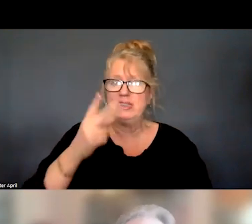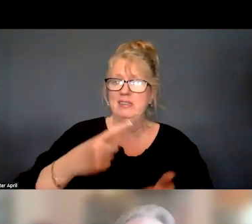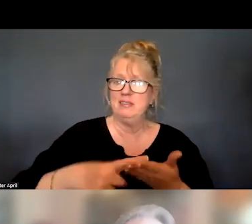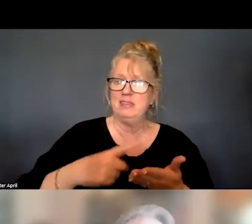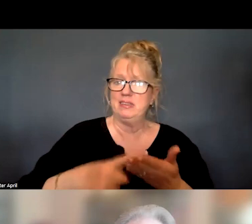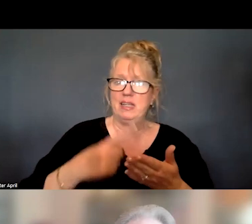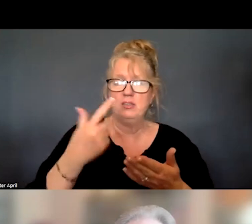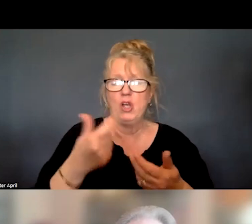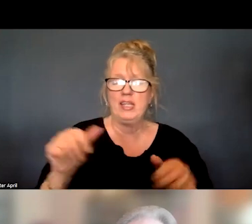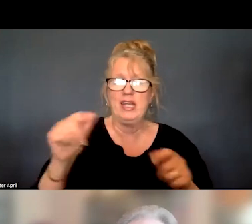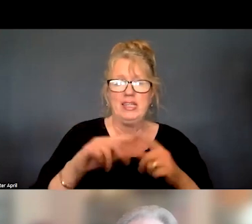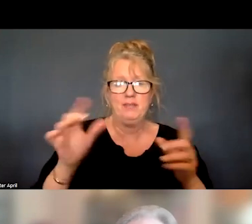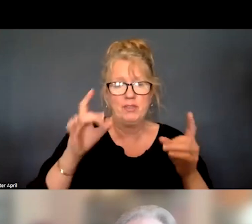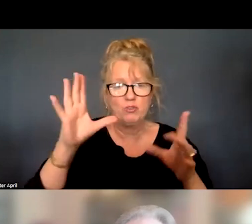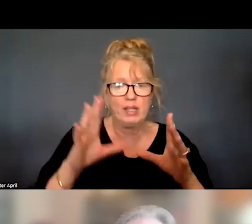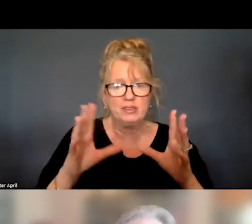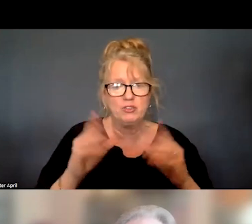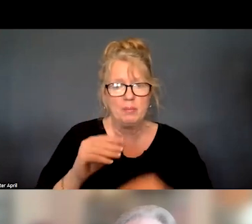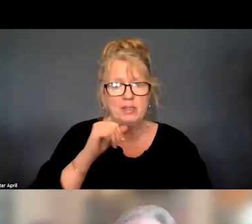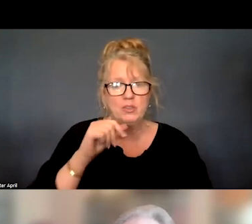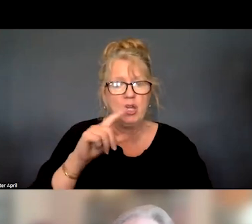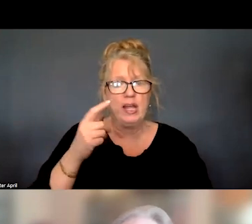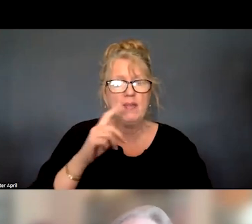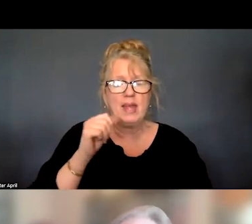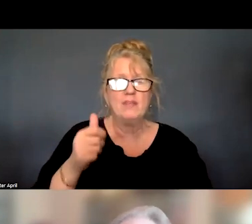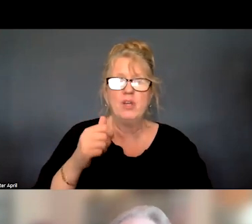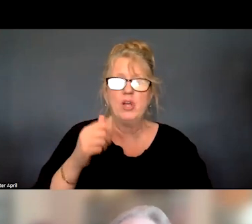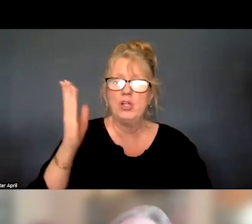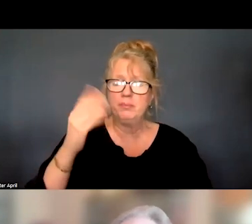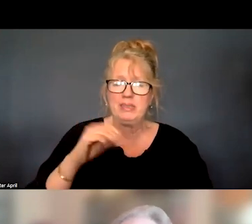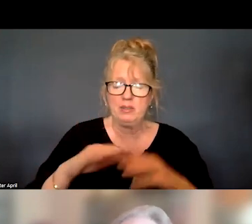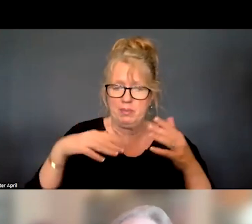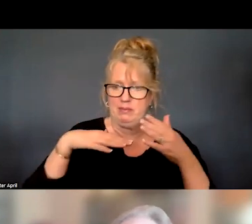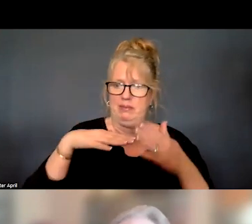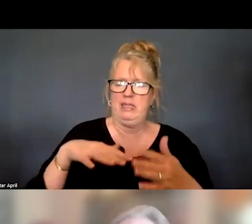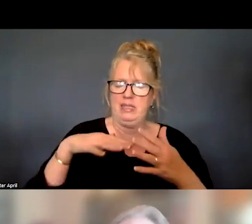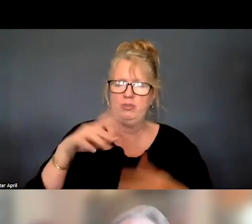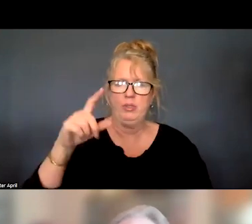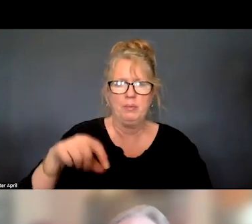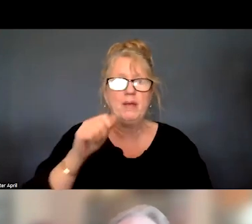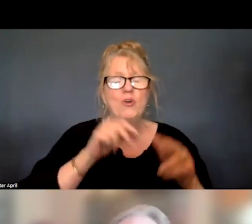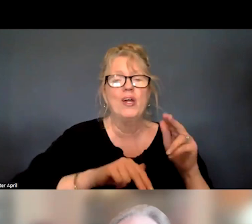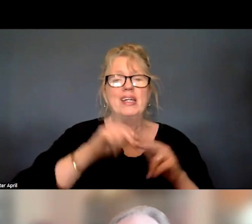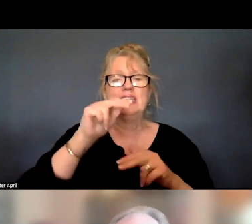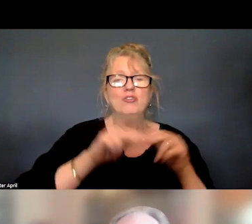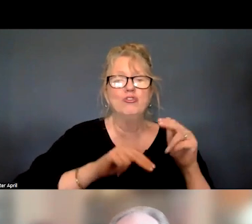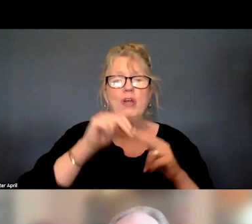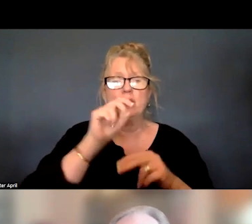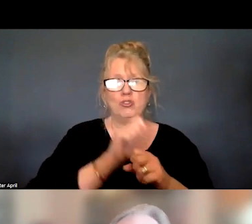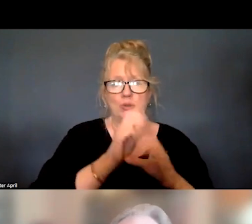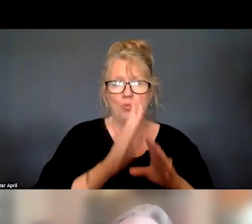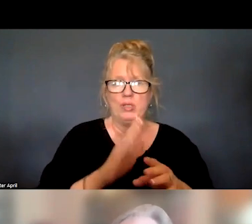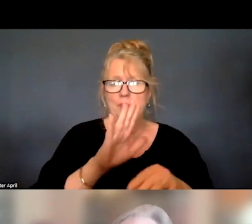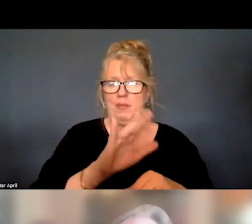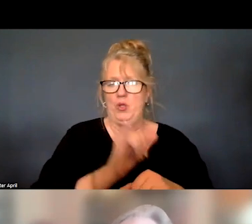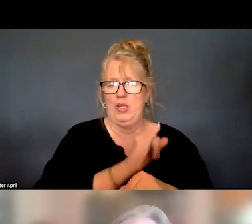any of the crisis jams. And not only have our speakers today been studying the crisis needs of construction workers, but they've also been working with their industry